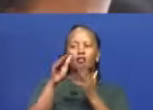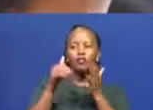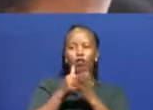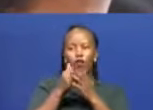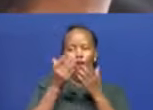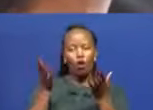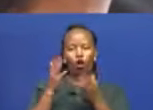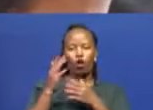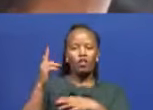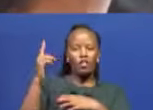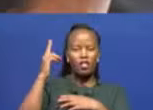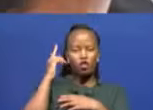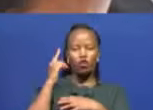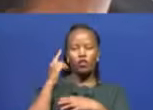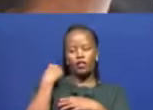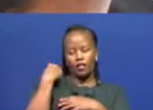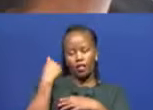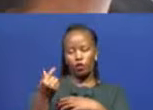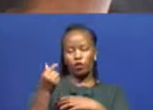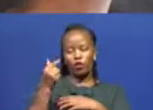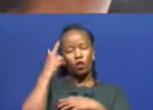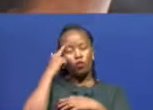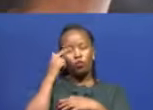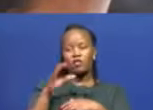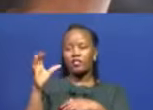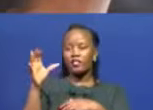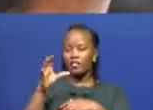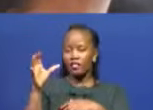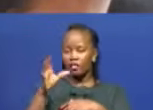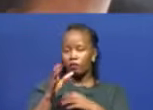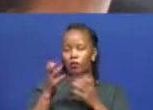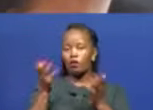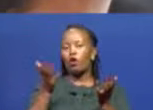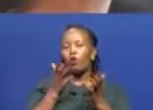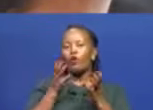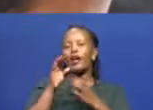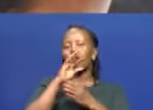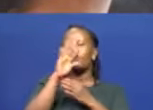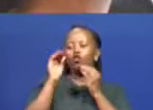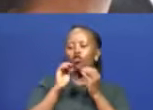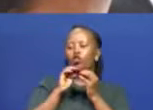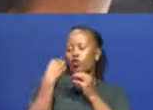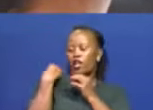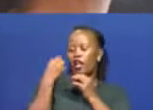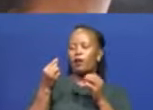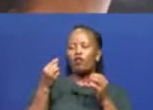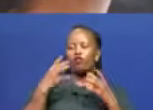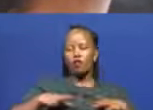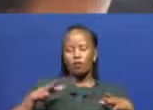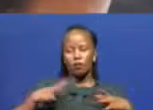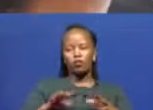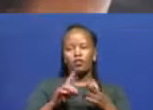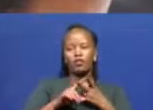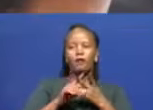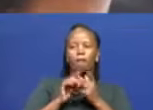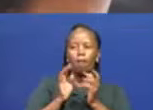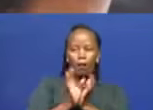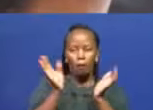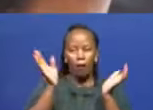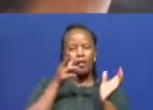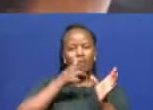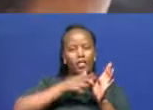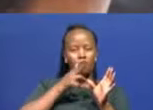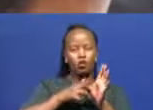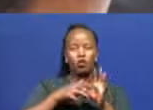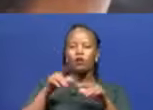legal thresholds like that of citizenship, the total number of participants, public participation ought to be